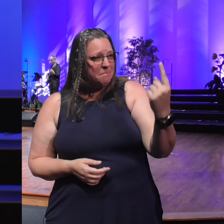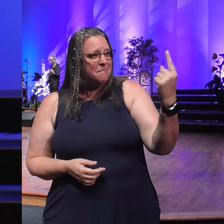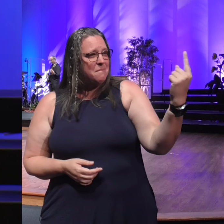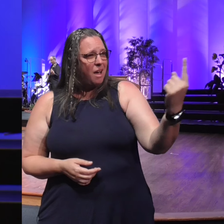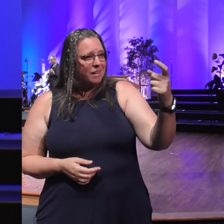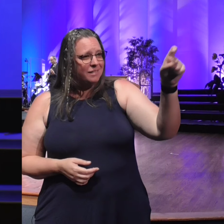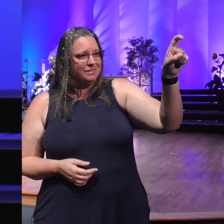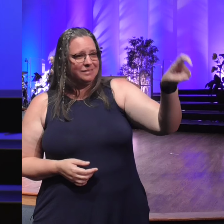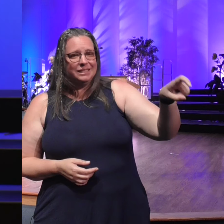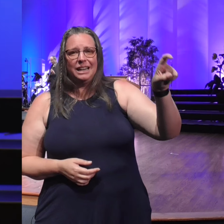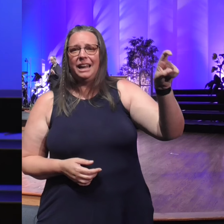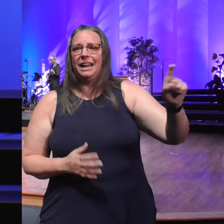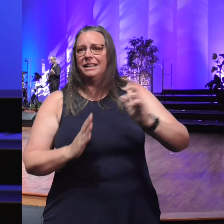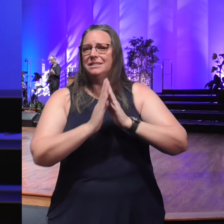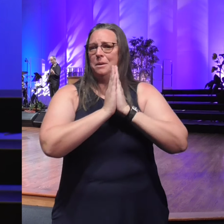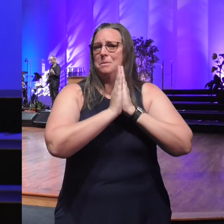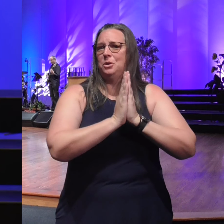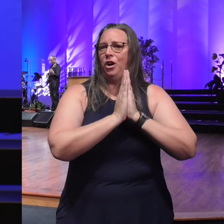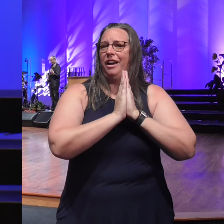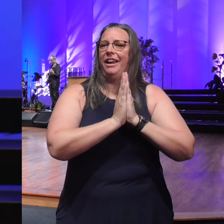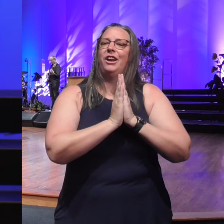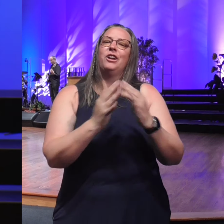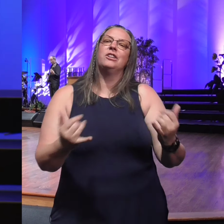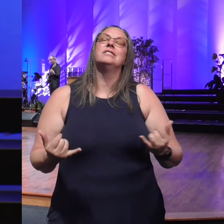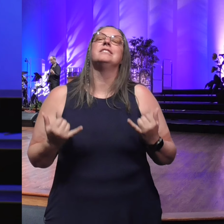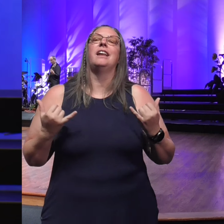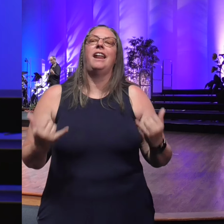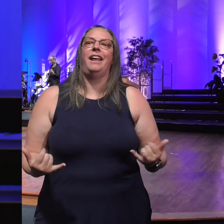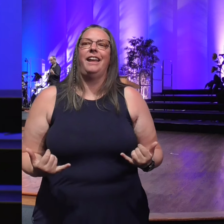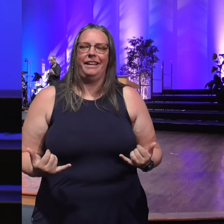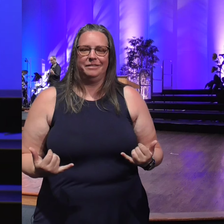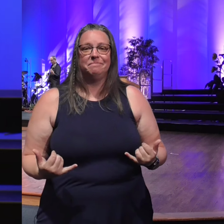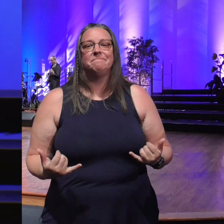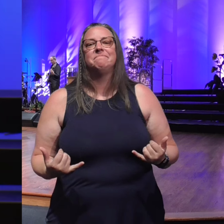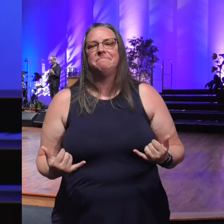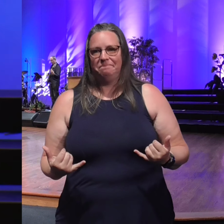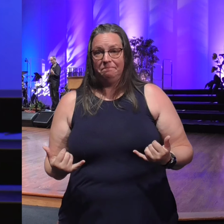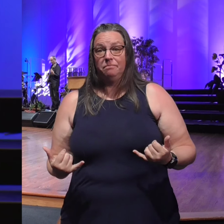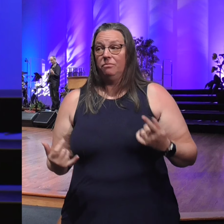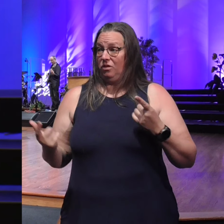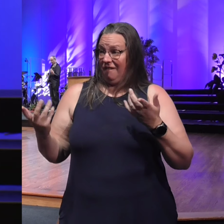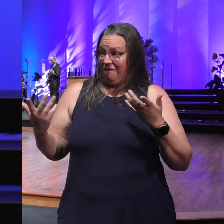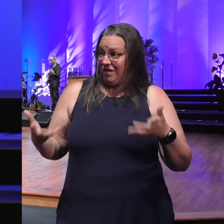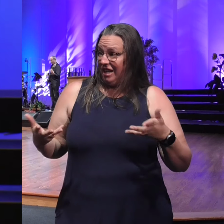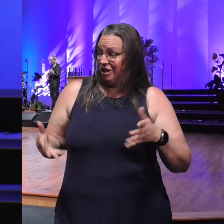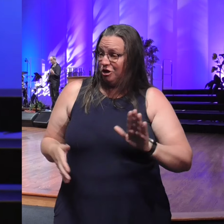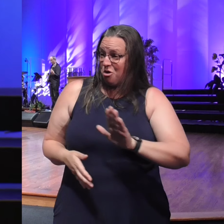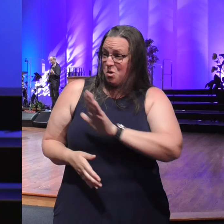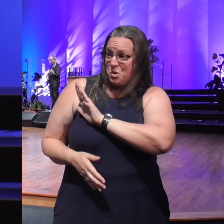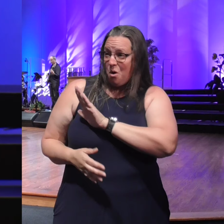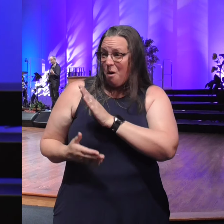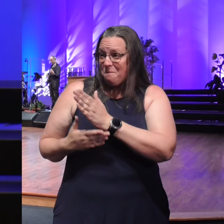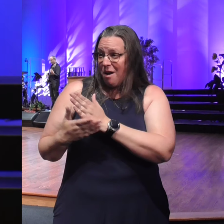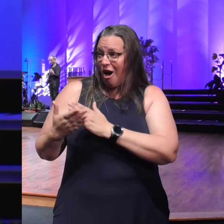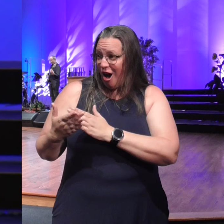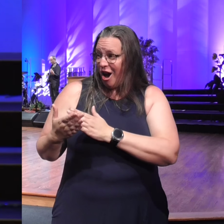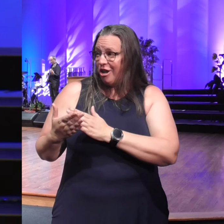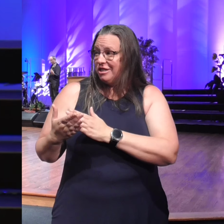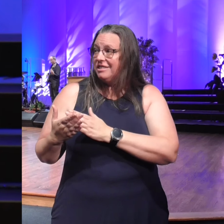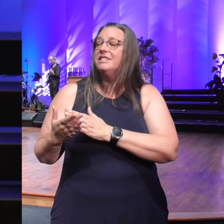Somebody's in need of a prayer today. Now have you done your part? Just